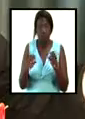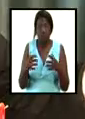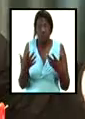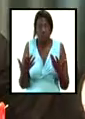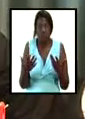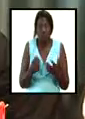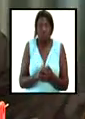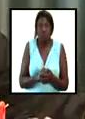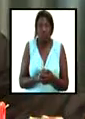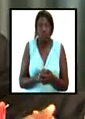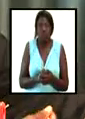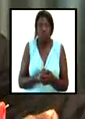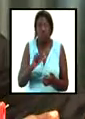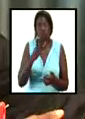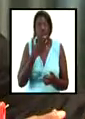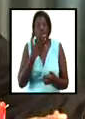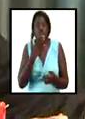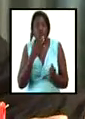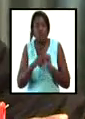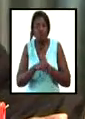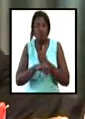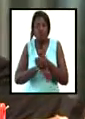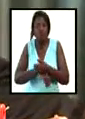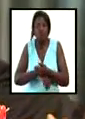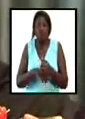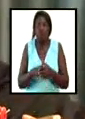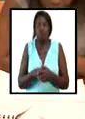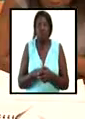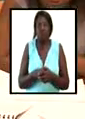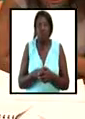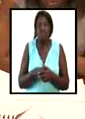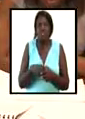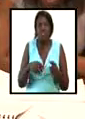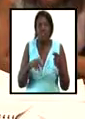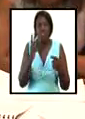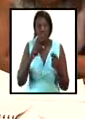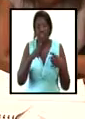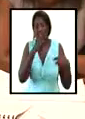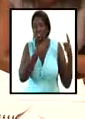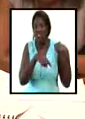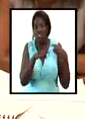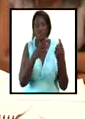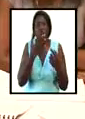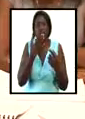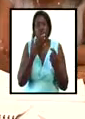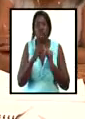was blame, but it is no use repeating just that fact. Who is blamed?